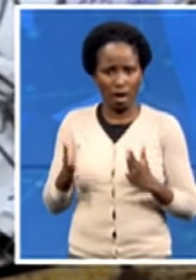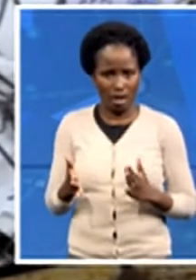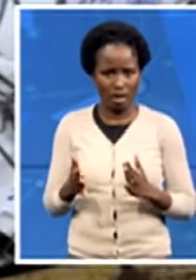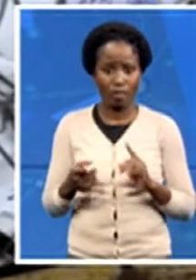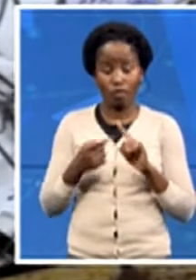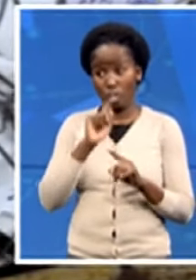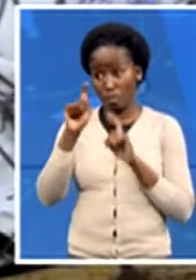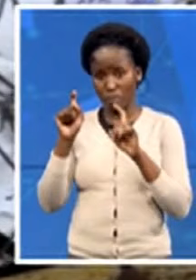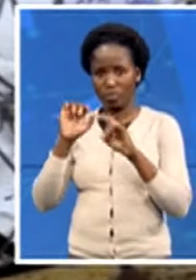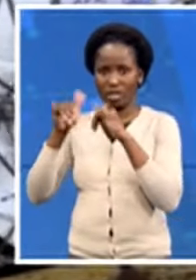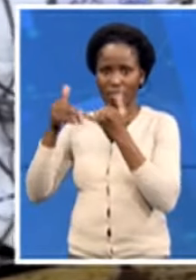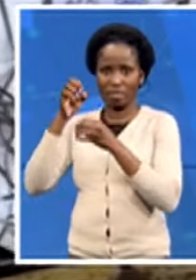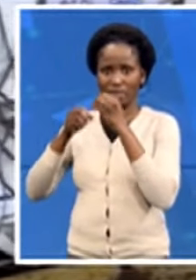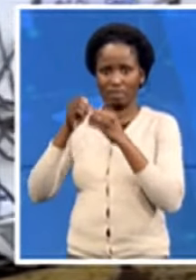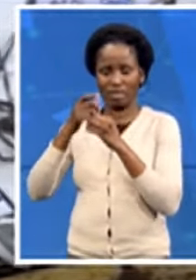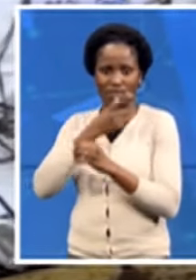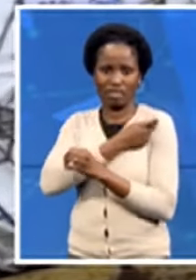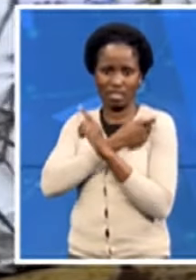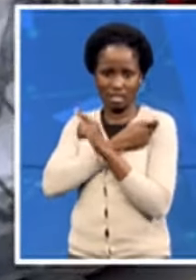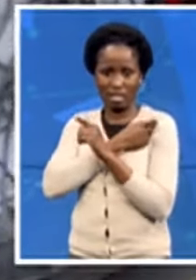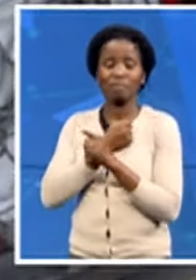million doses of vaccines that the European Union has